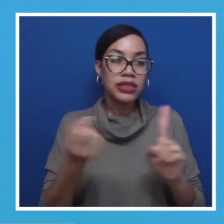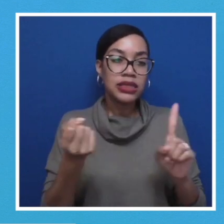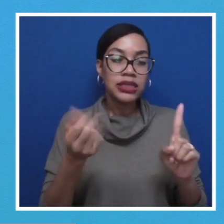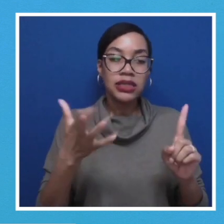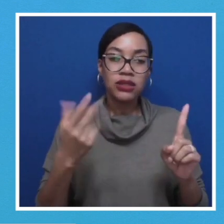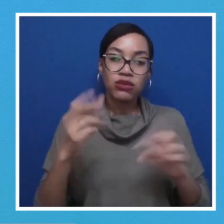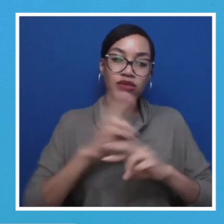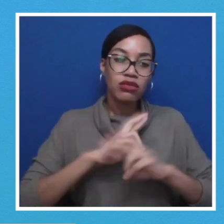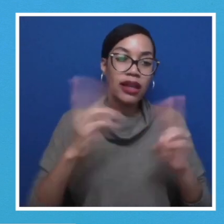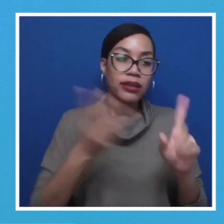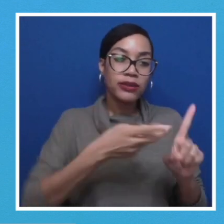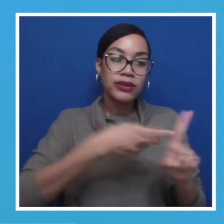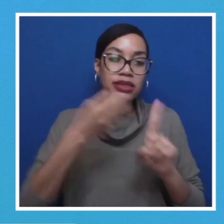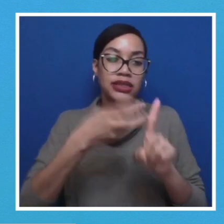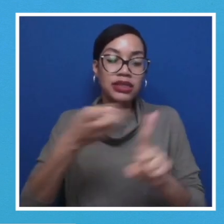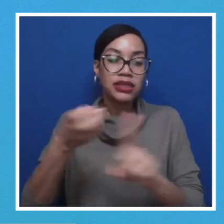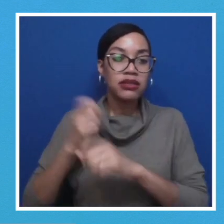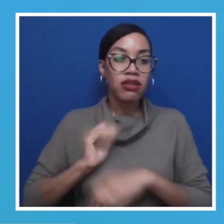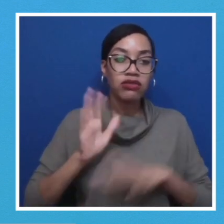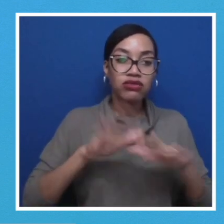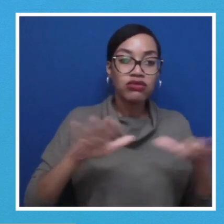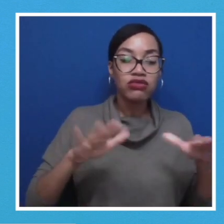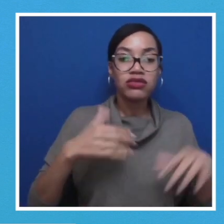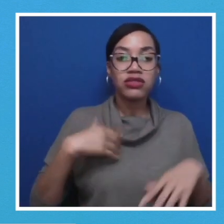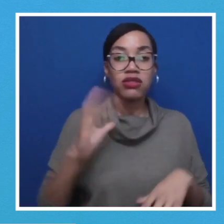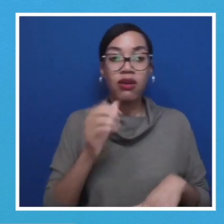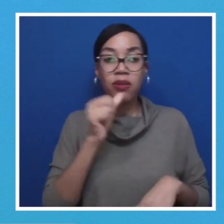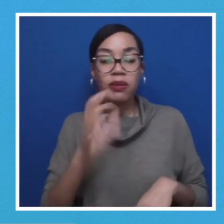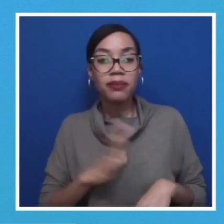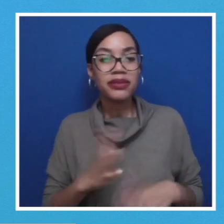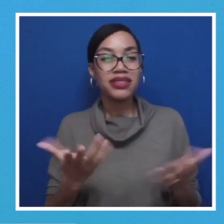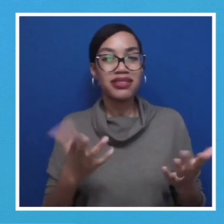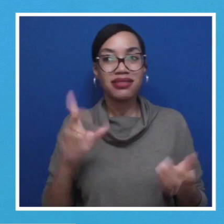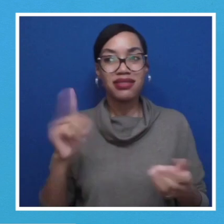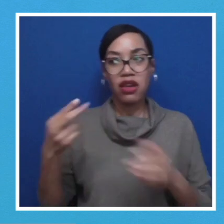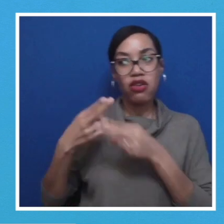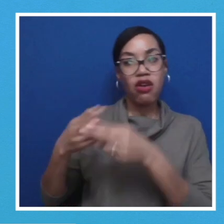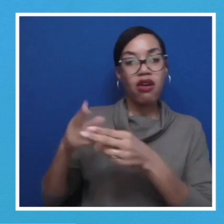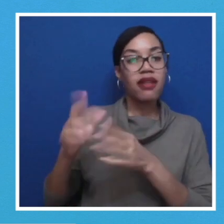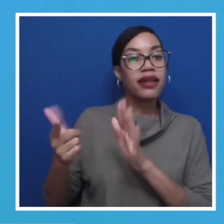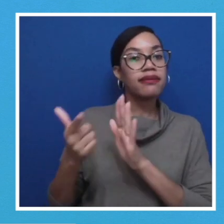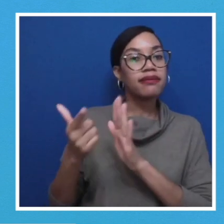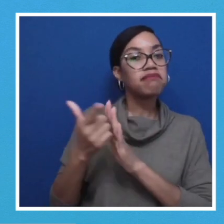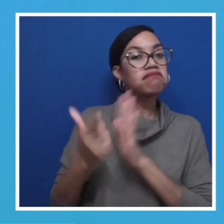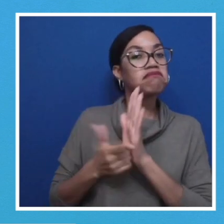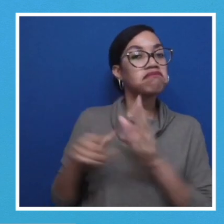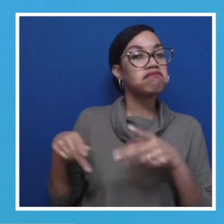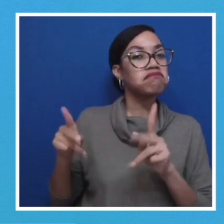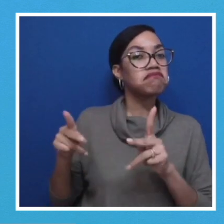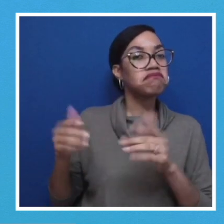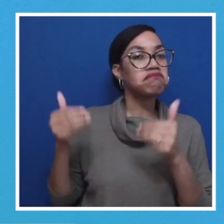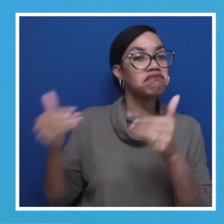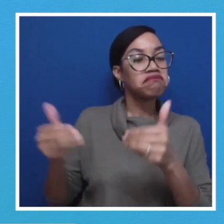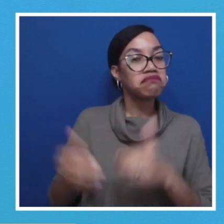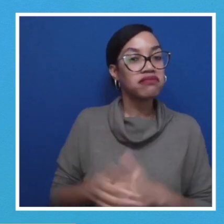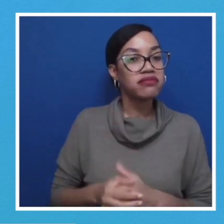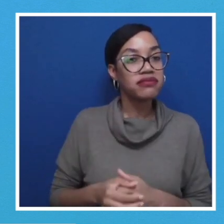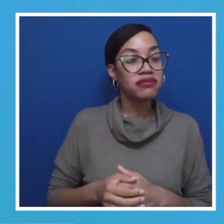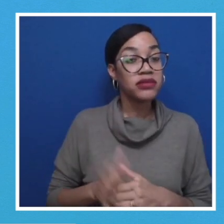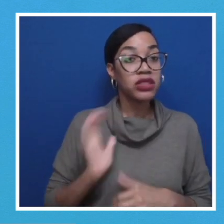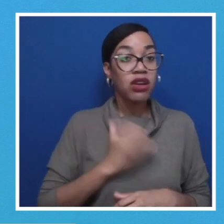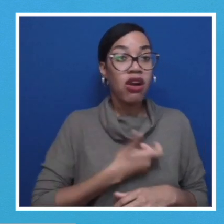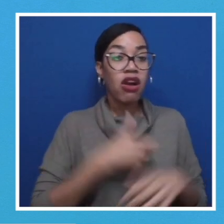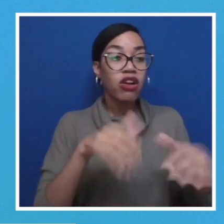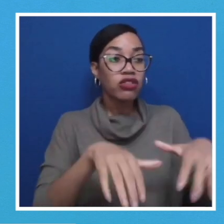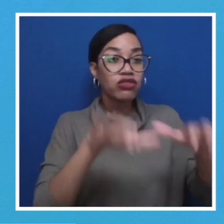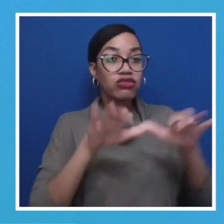in Canada. When they come to rip up our graves, our sacred sites, that's illegal